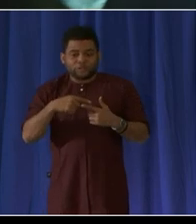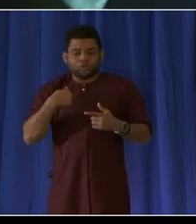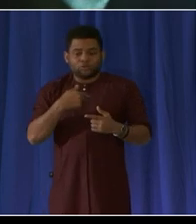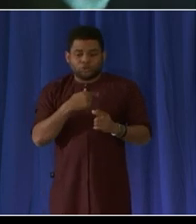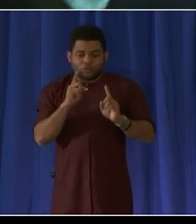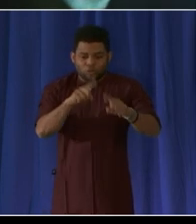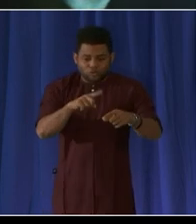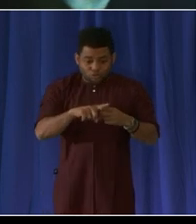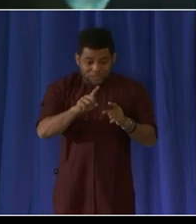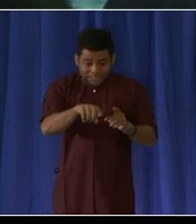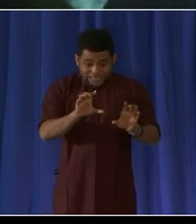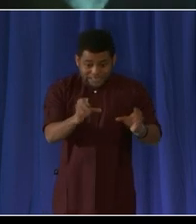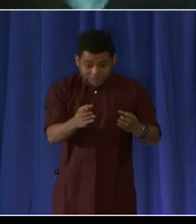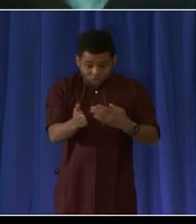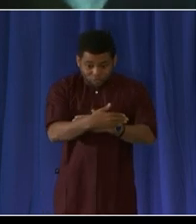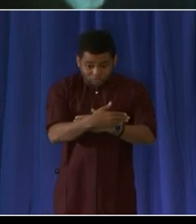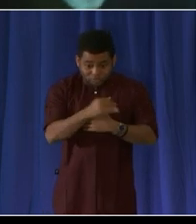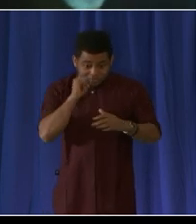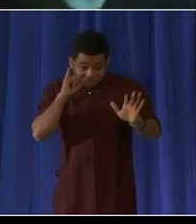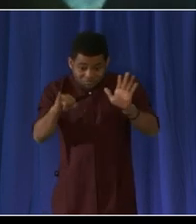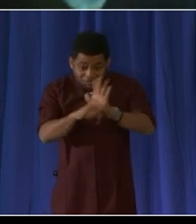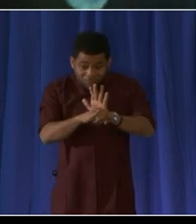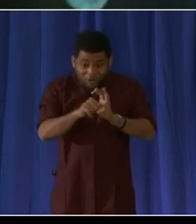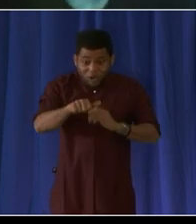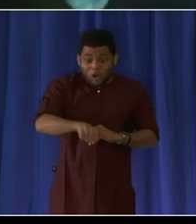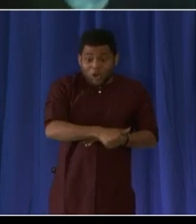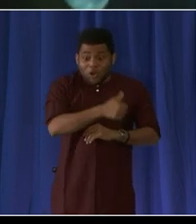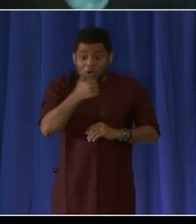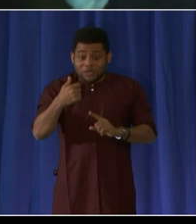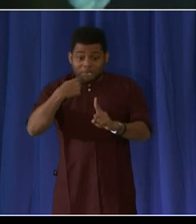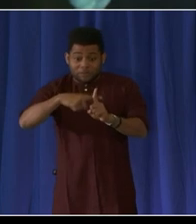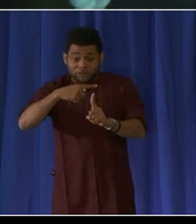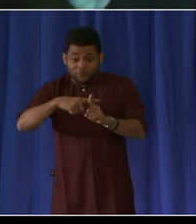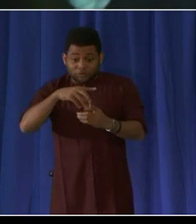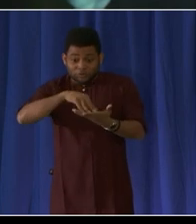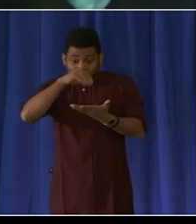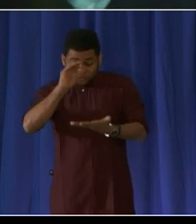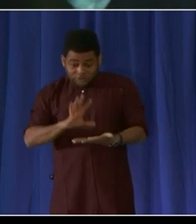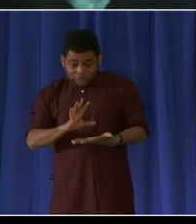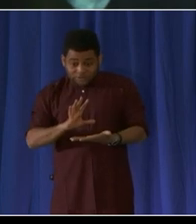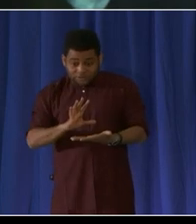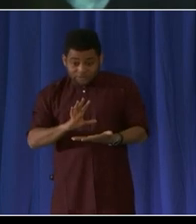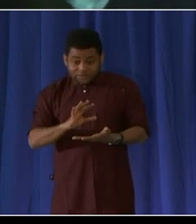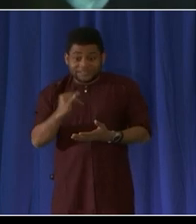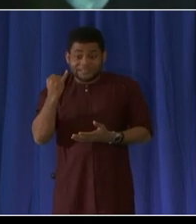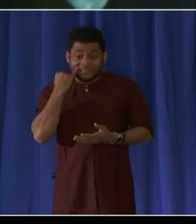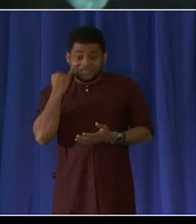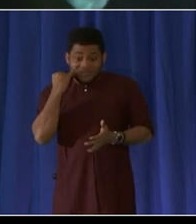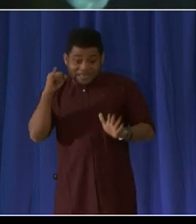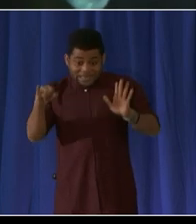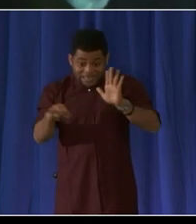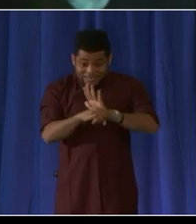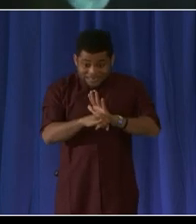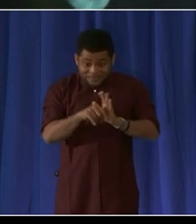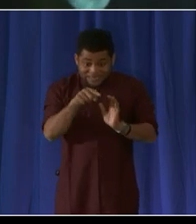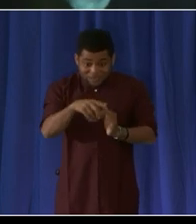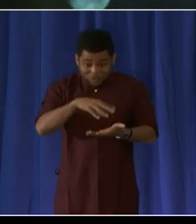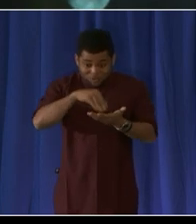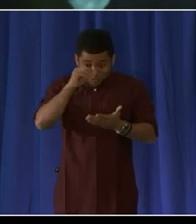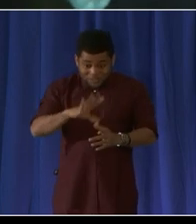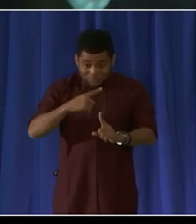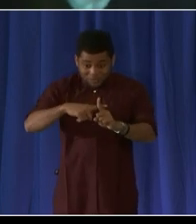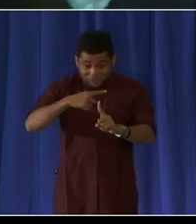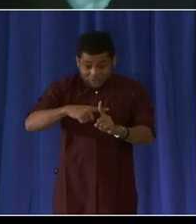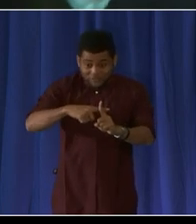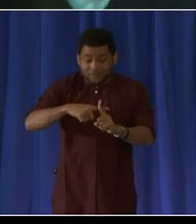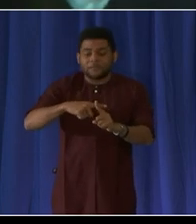that classroom identified an additional positive student. In the case that we do identify an additional positive